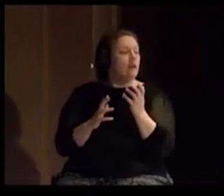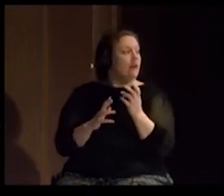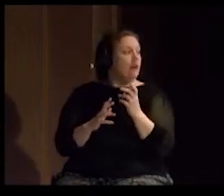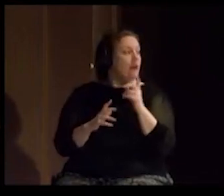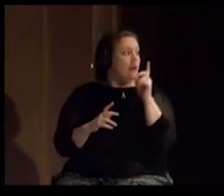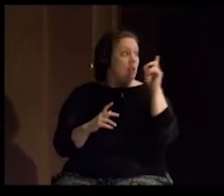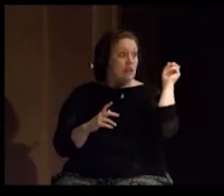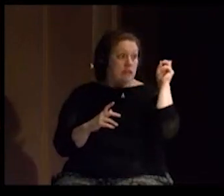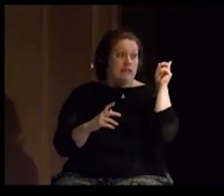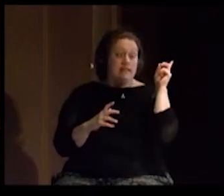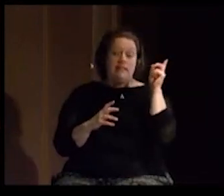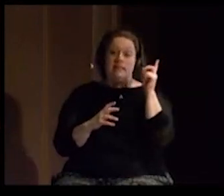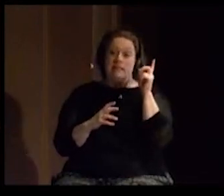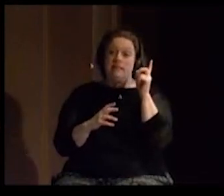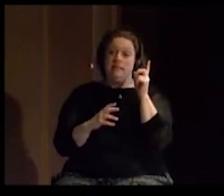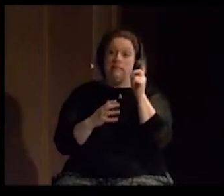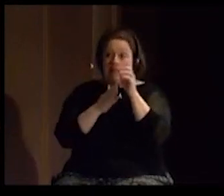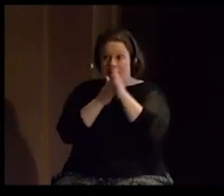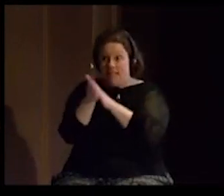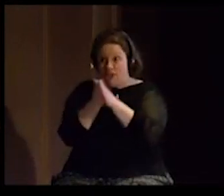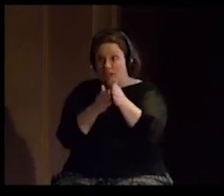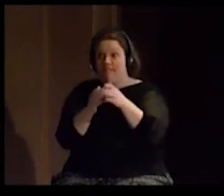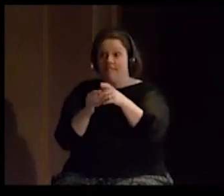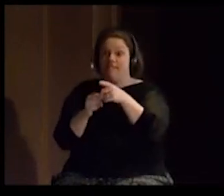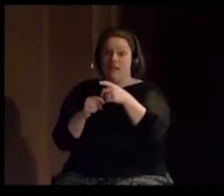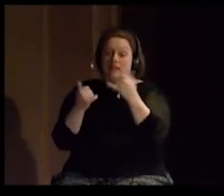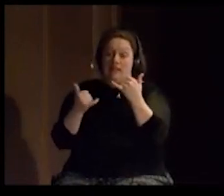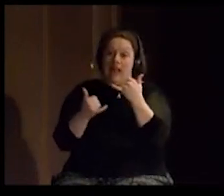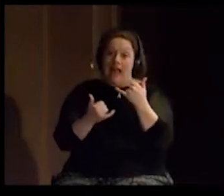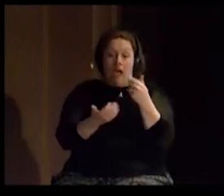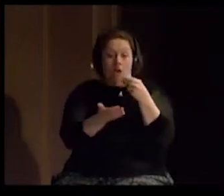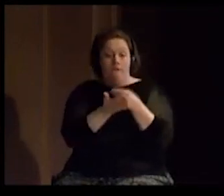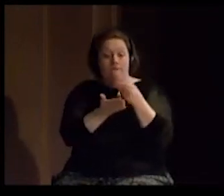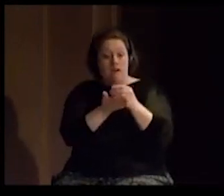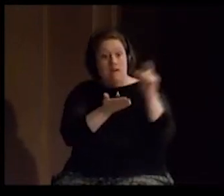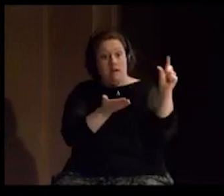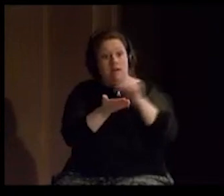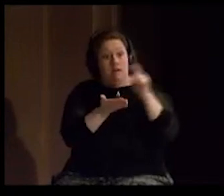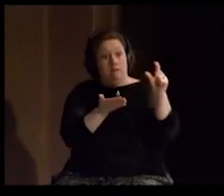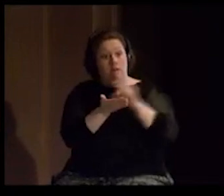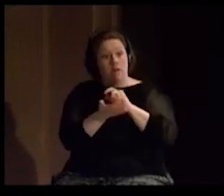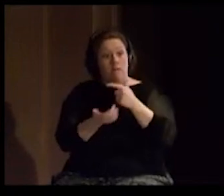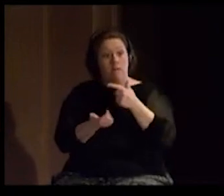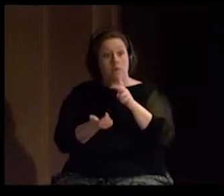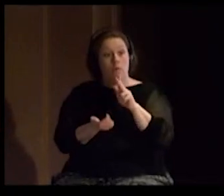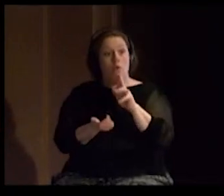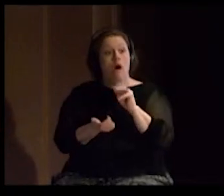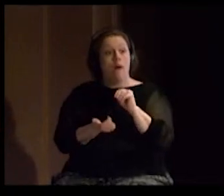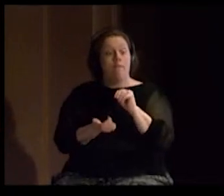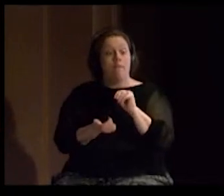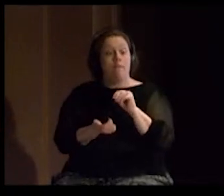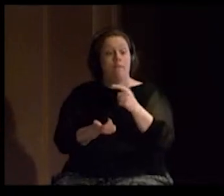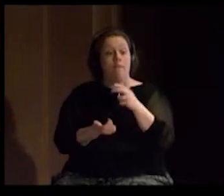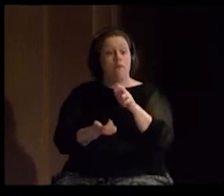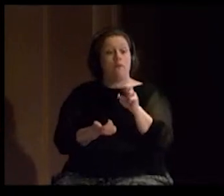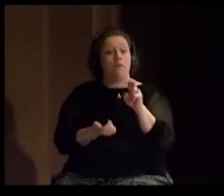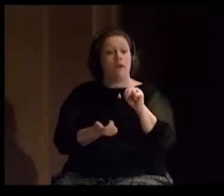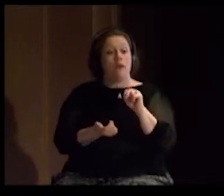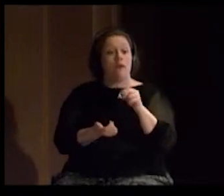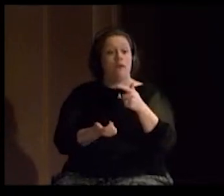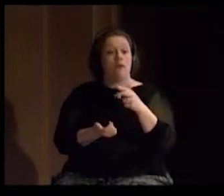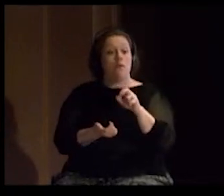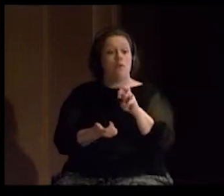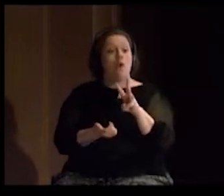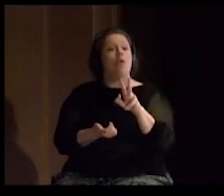this initiative that I pointed out, they're now also getting funding through Guam Green Growth, and there's some direct government funding for